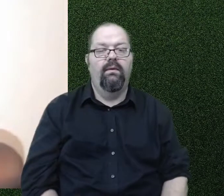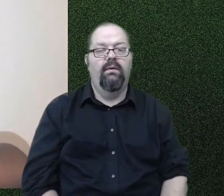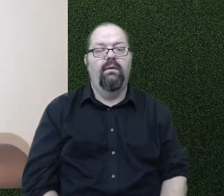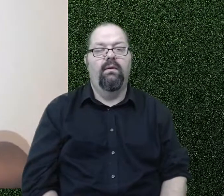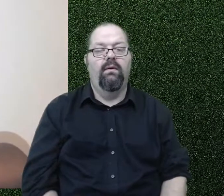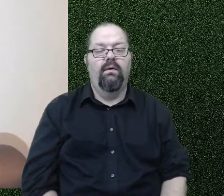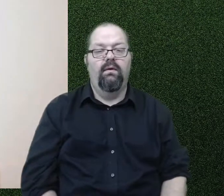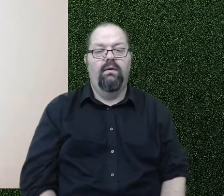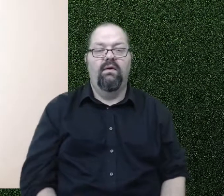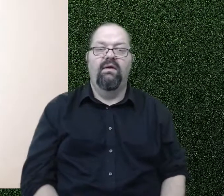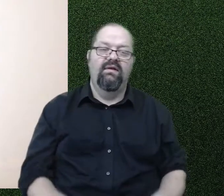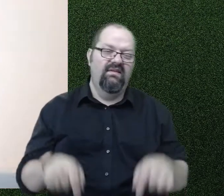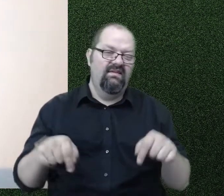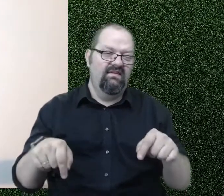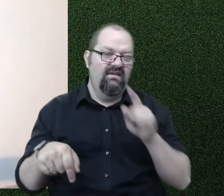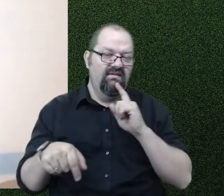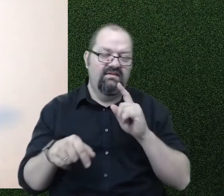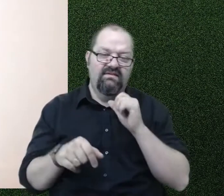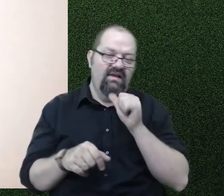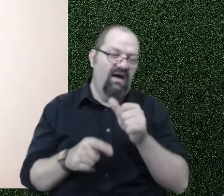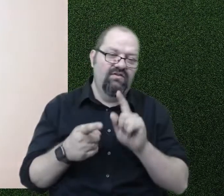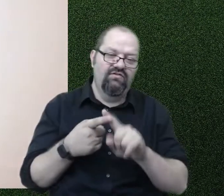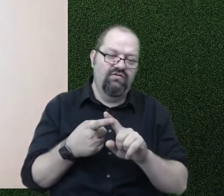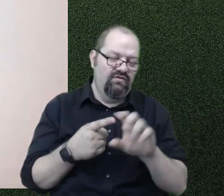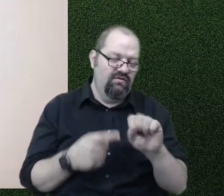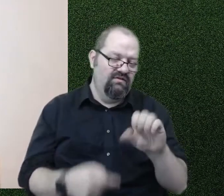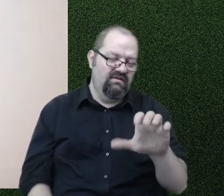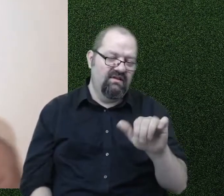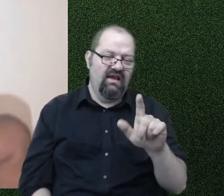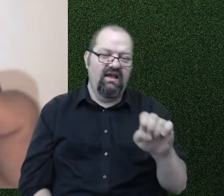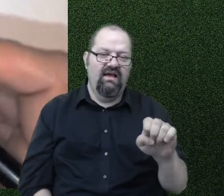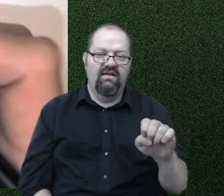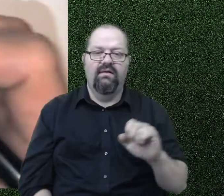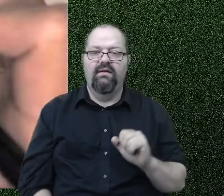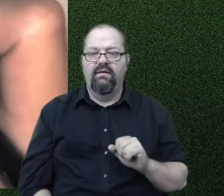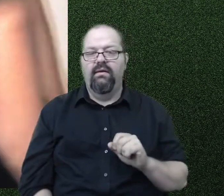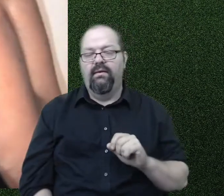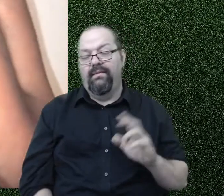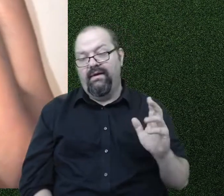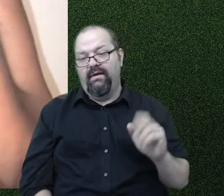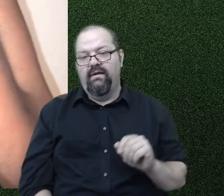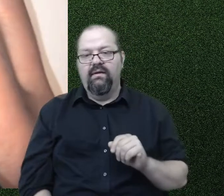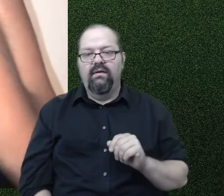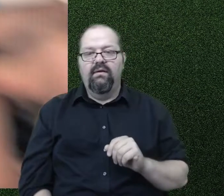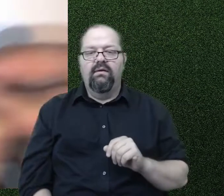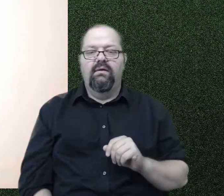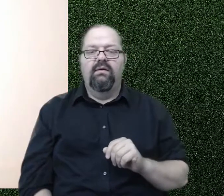This is obviously not to scale. I think I switched those in my head. I